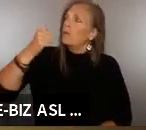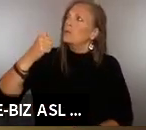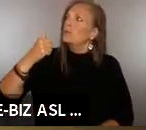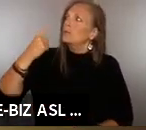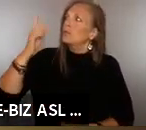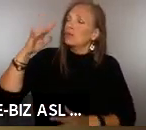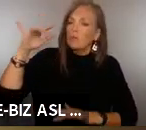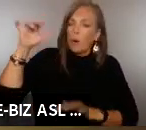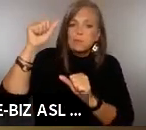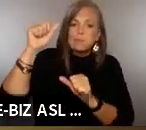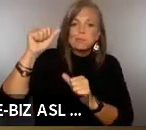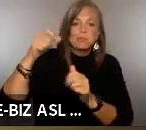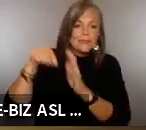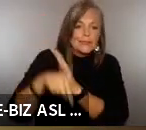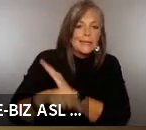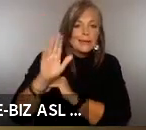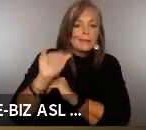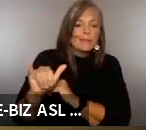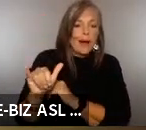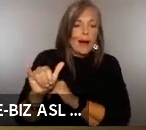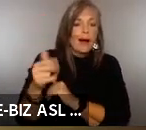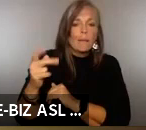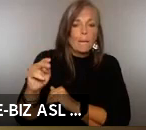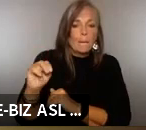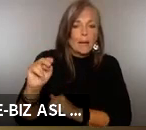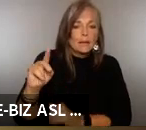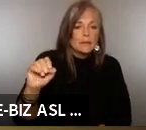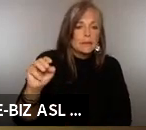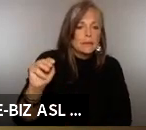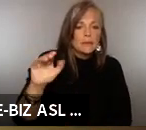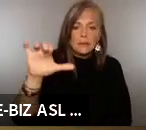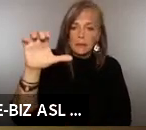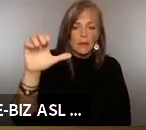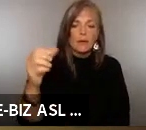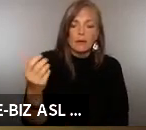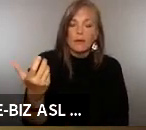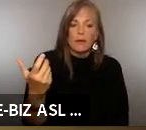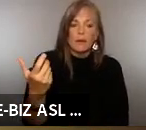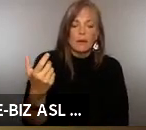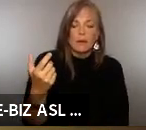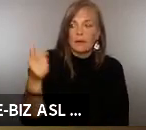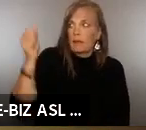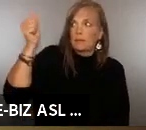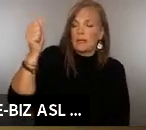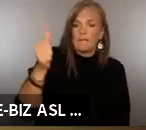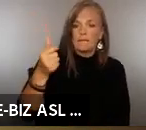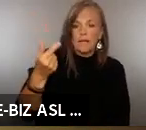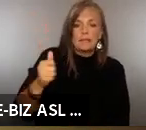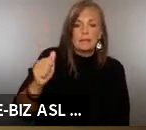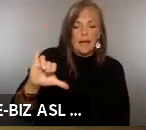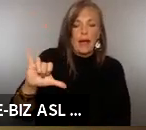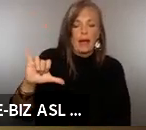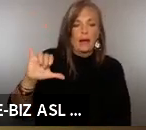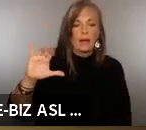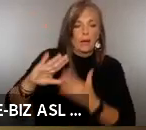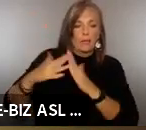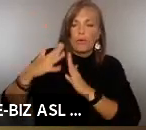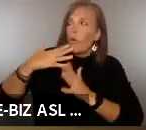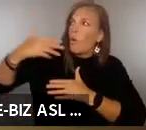out by a pandemic, and so we didn't have role models on how to grow